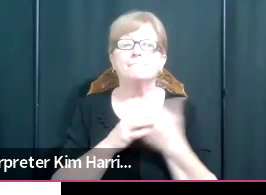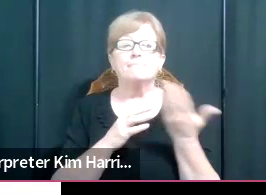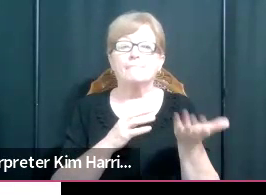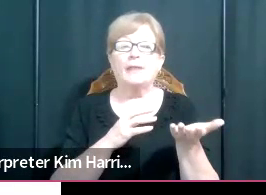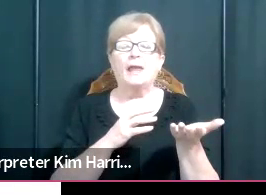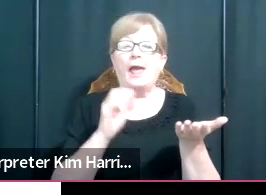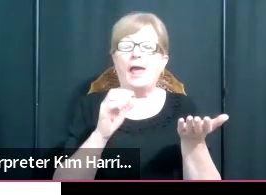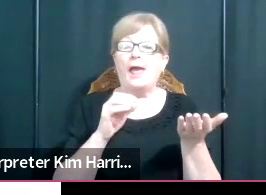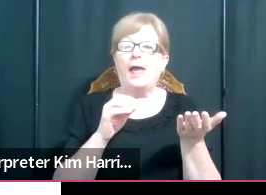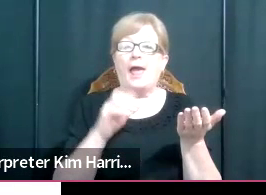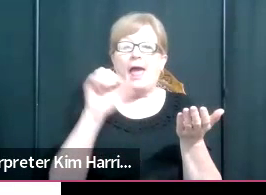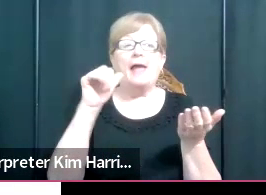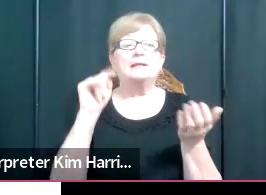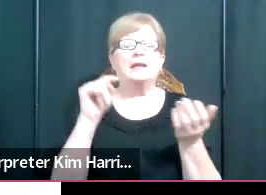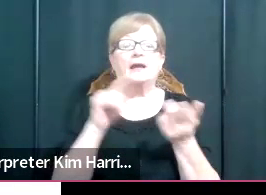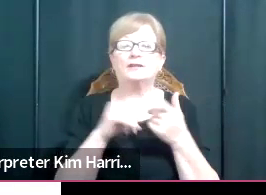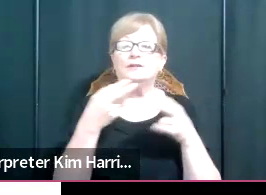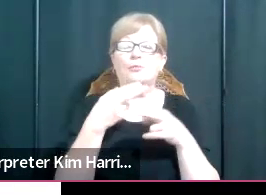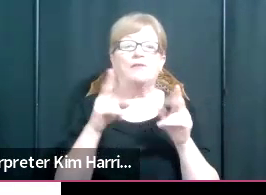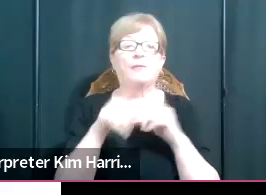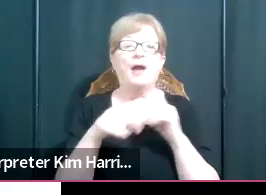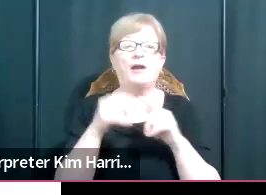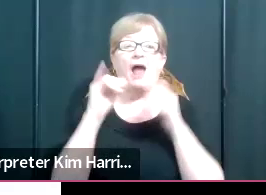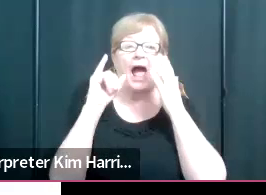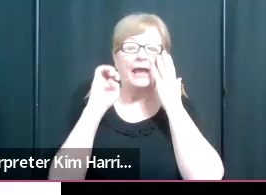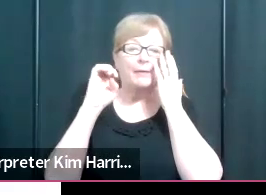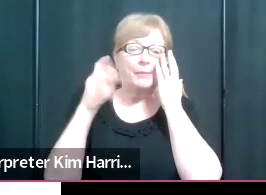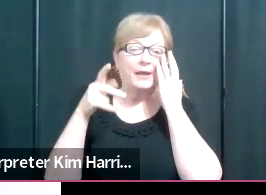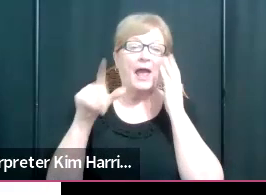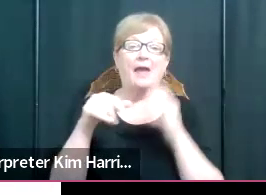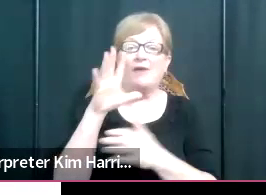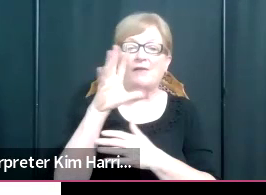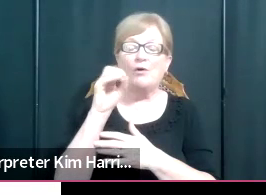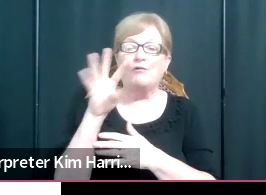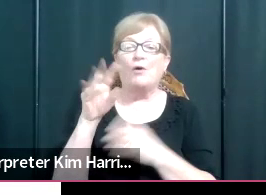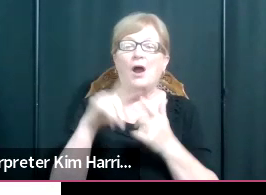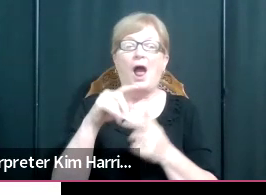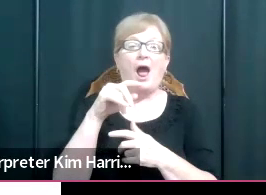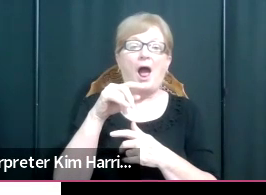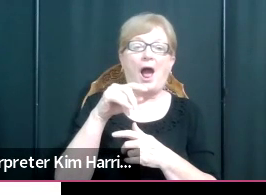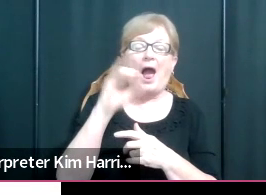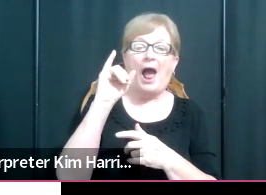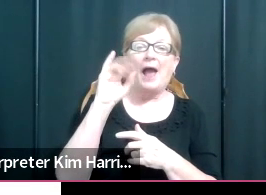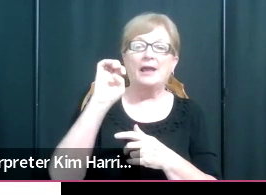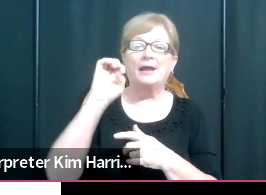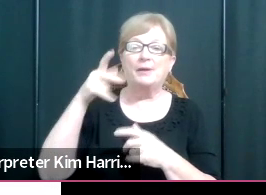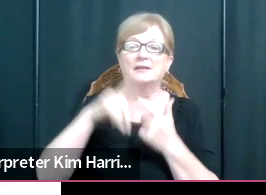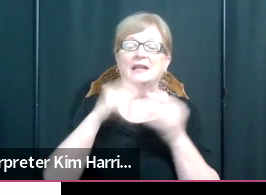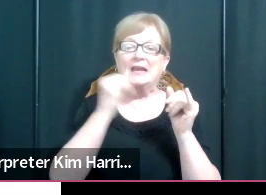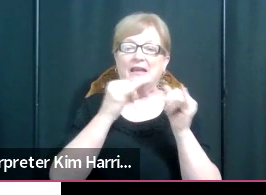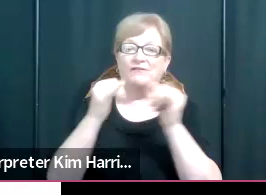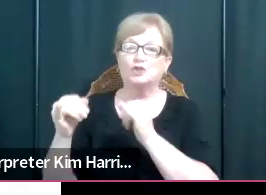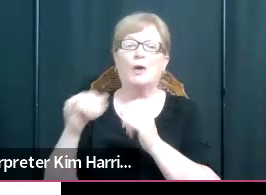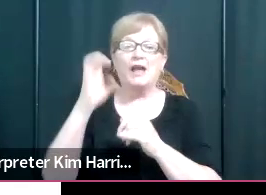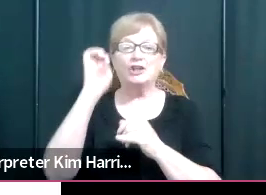AT, just a brief note about AT and the IEP and 504 plans. Both IEPs are individualized education plans and